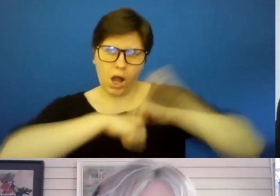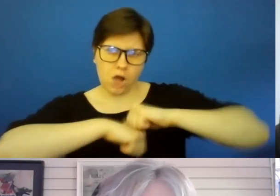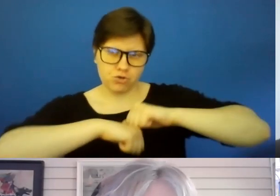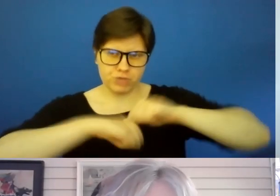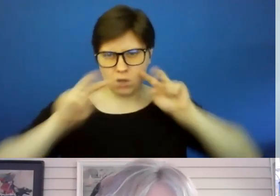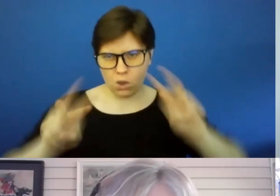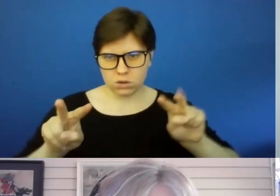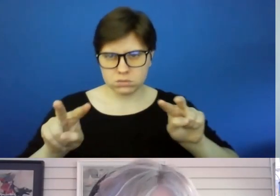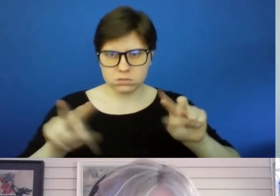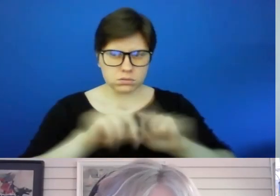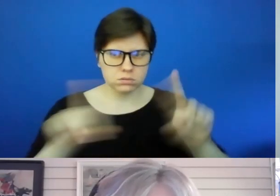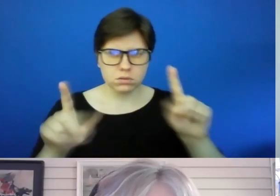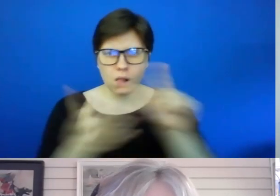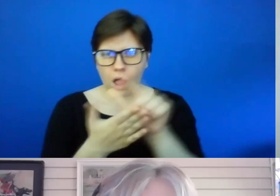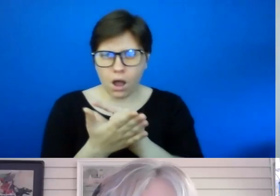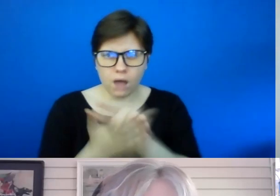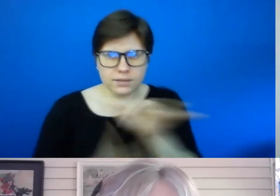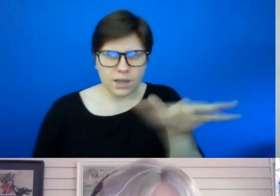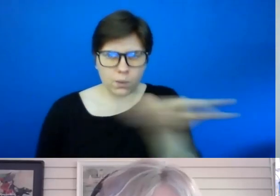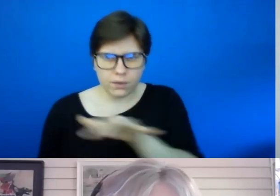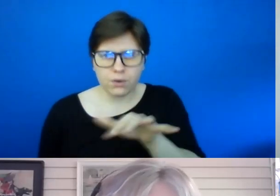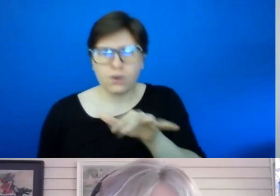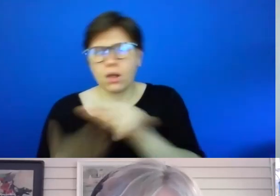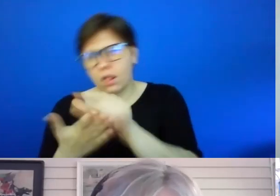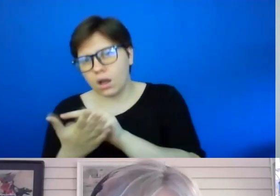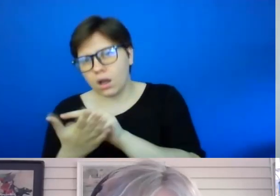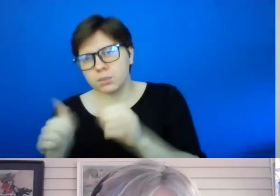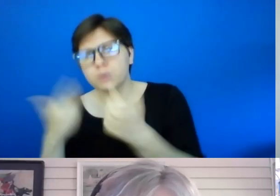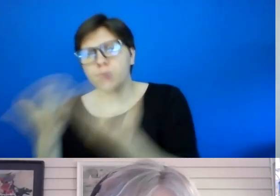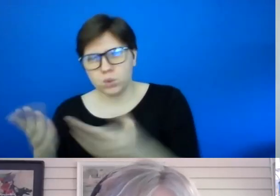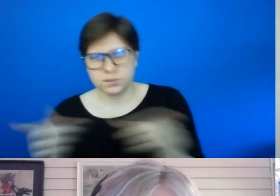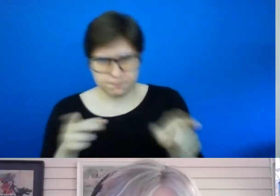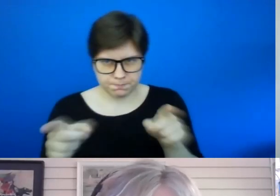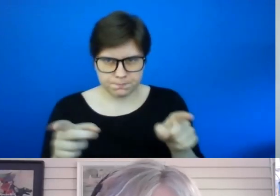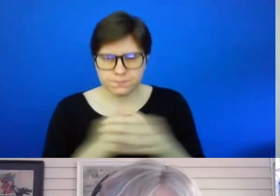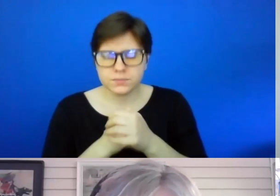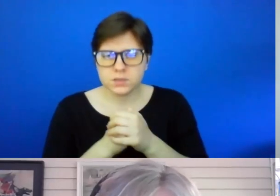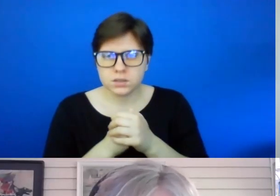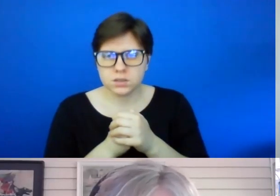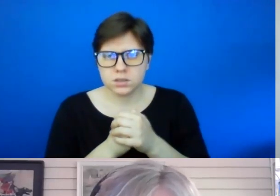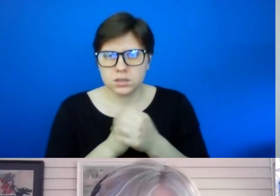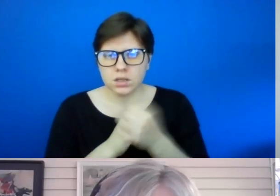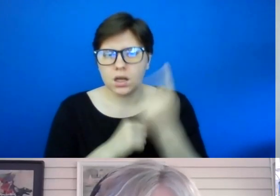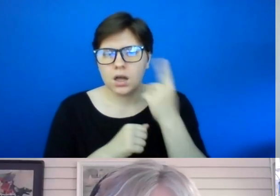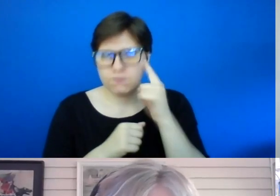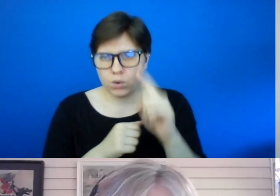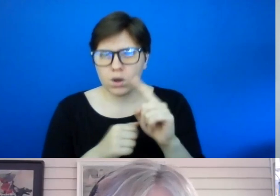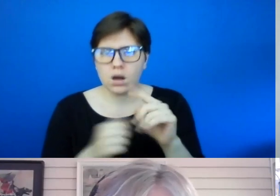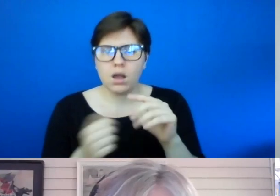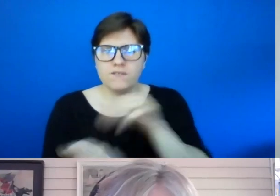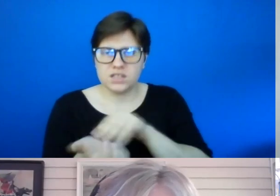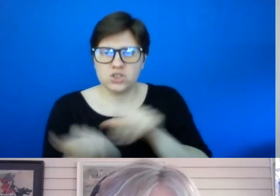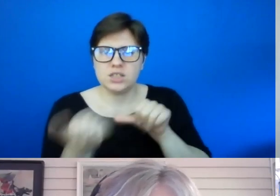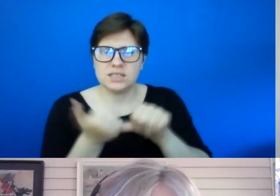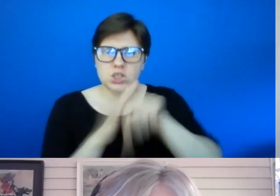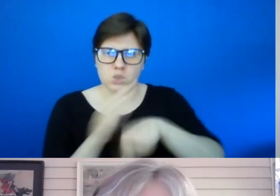different laws, of the state laws that are out there and the laws that are being proposed to legalize a physician-assisted